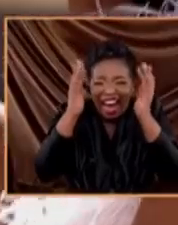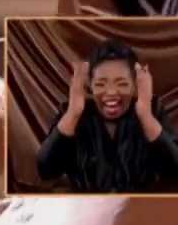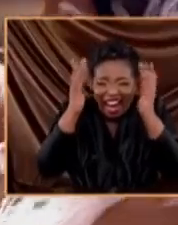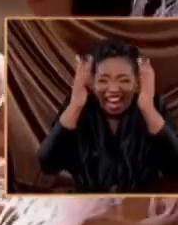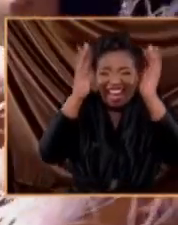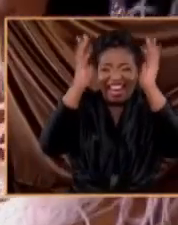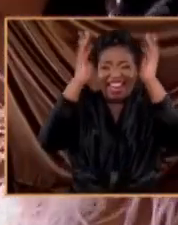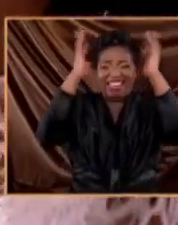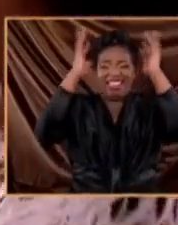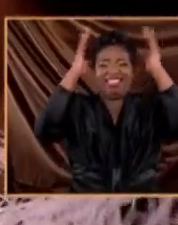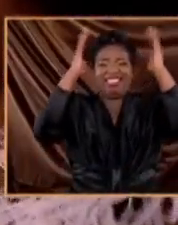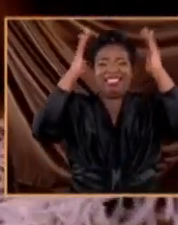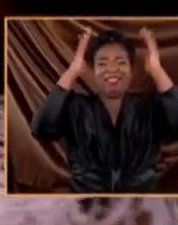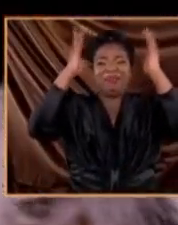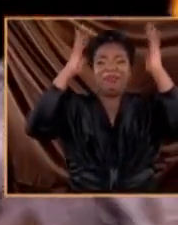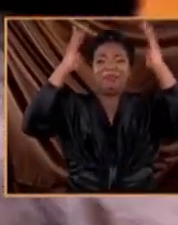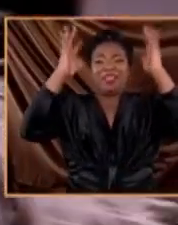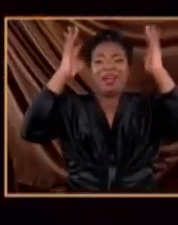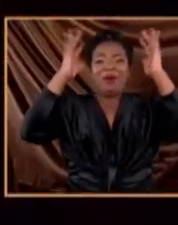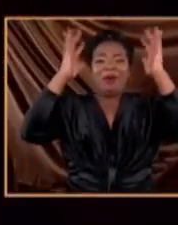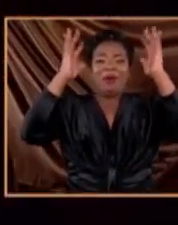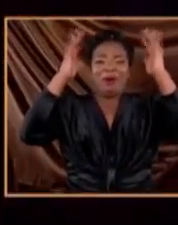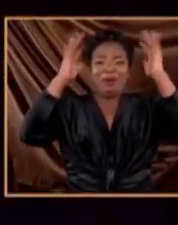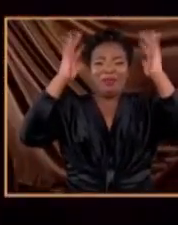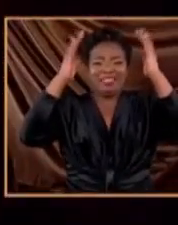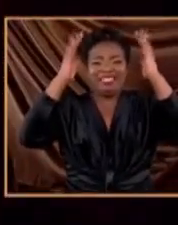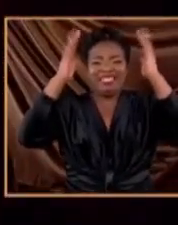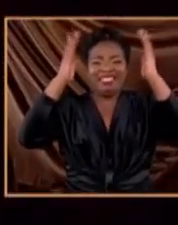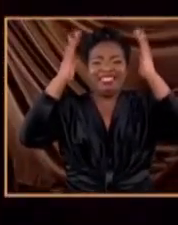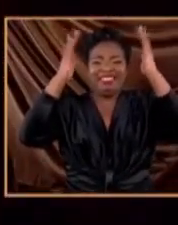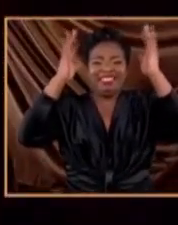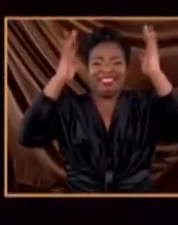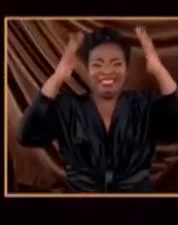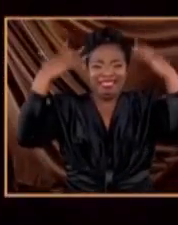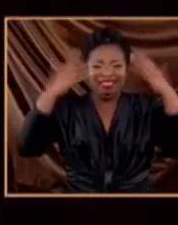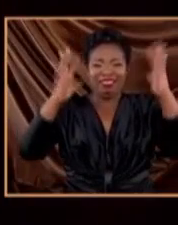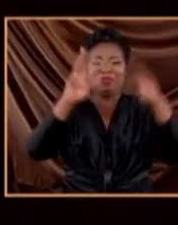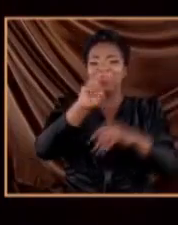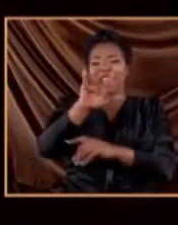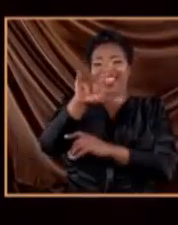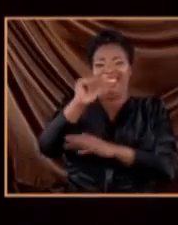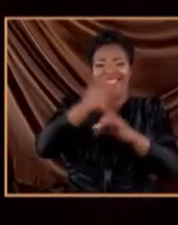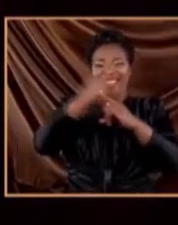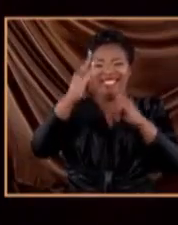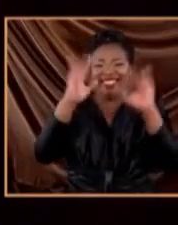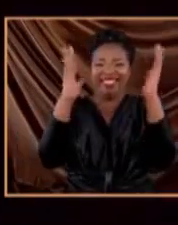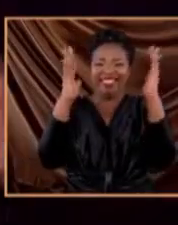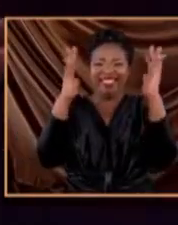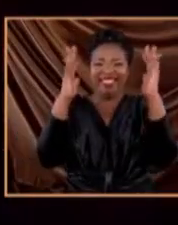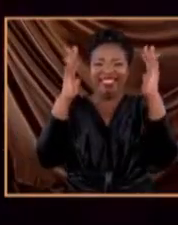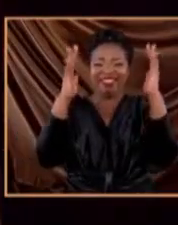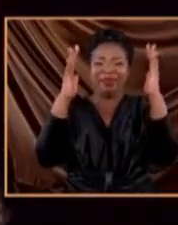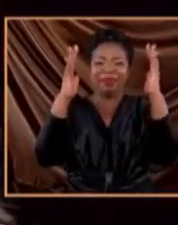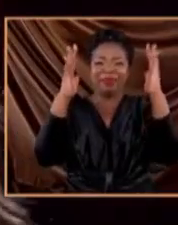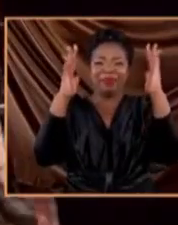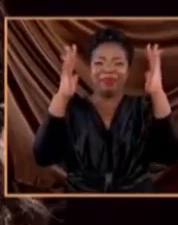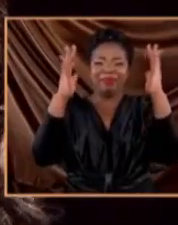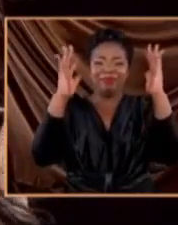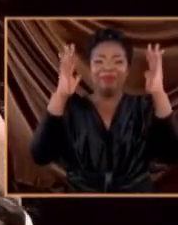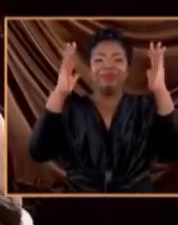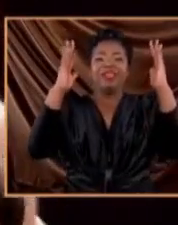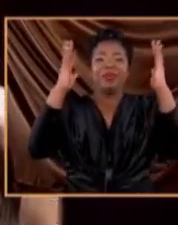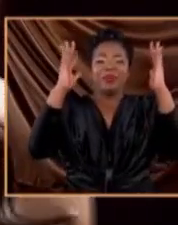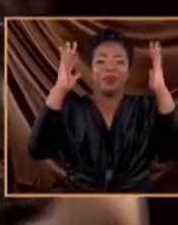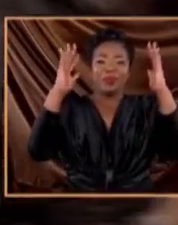make me an unable person. She is still able to do that. So with the hearing facilities that Miss South Africa should